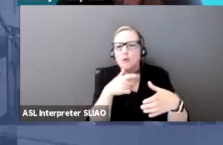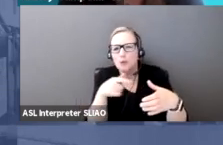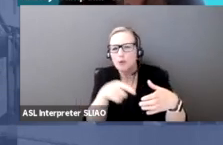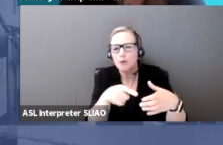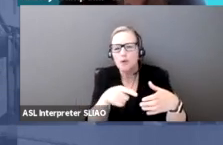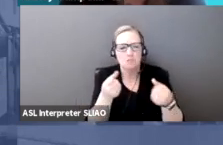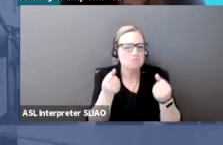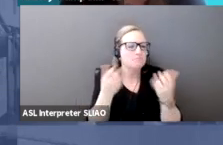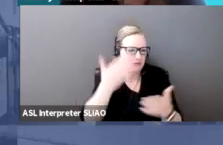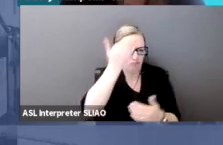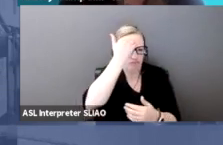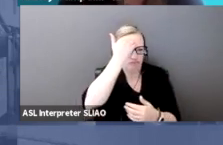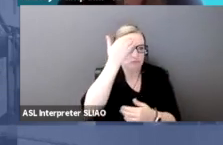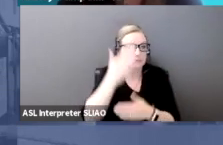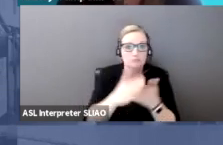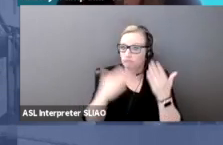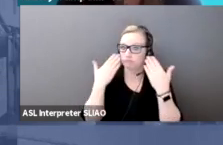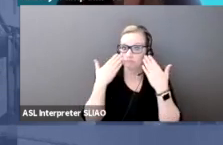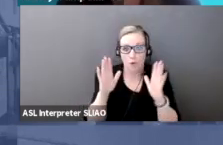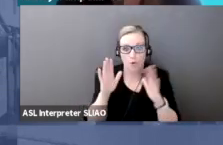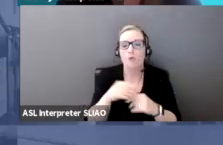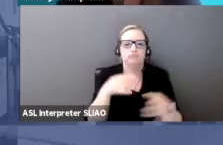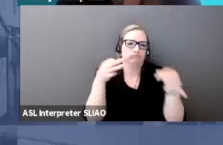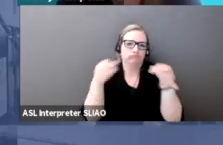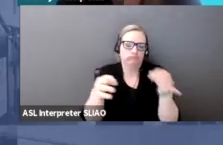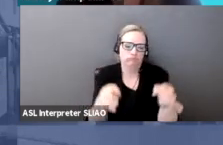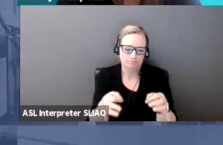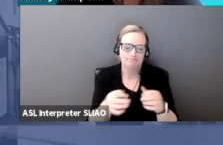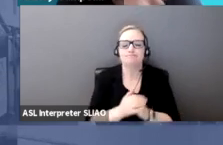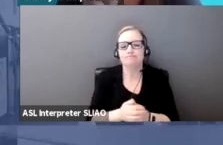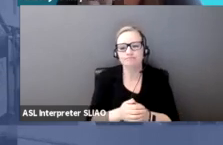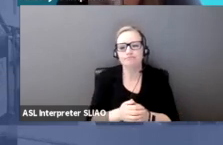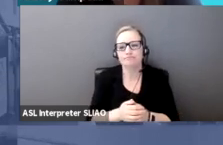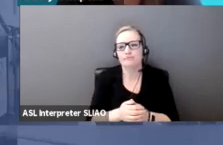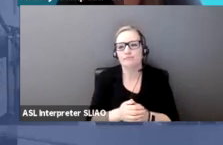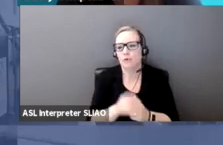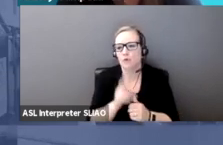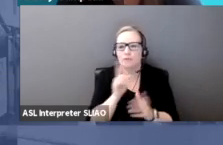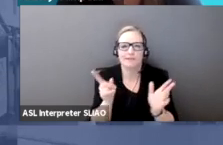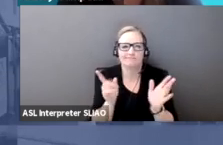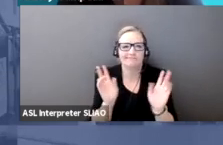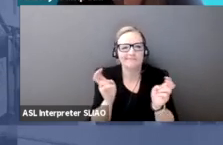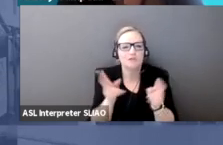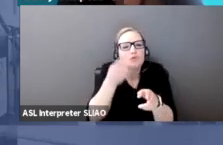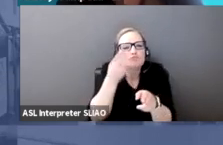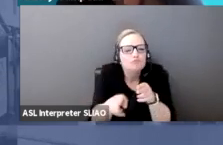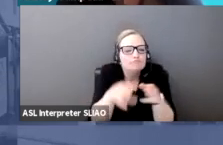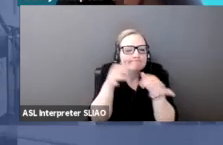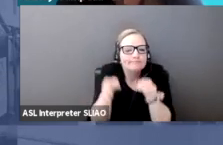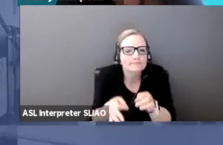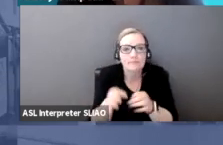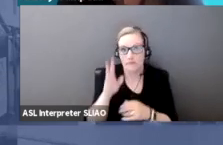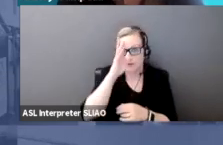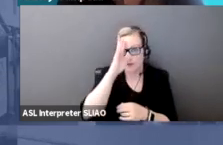for those of you who may not know about Innovation Guelph, well, just a really quick background. Innovation Guelph is